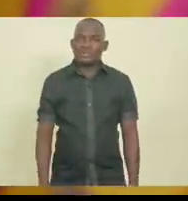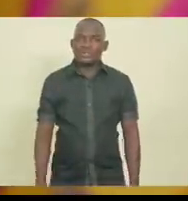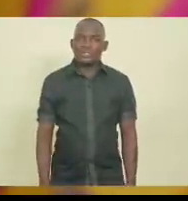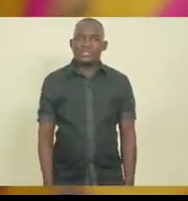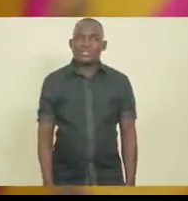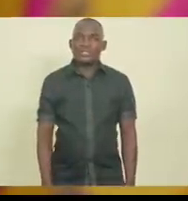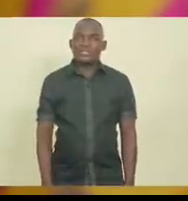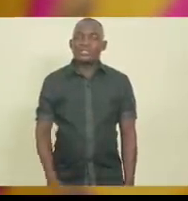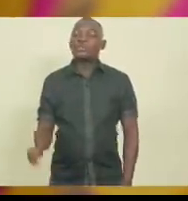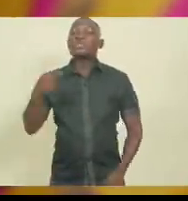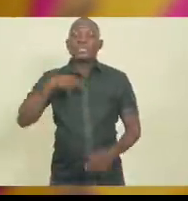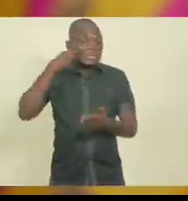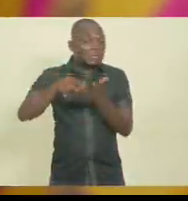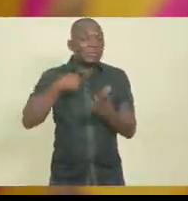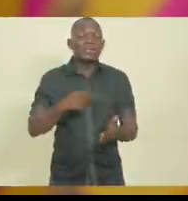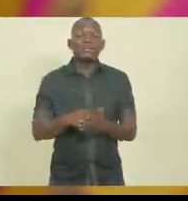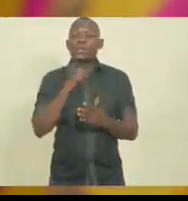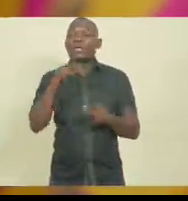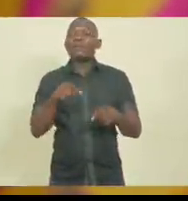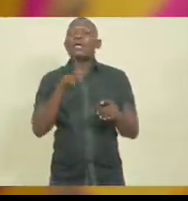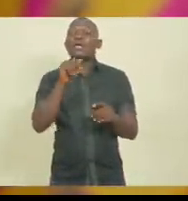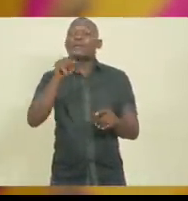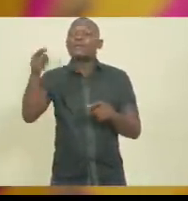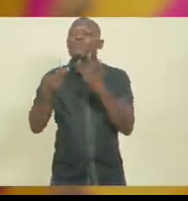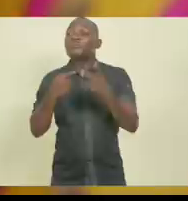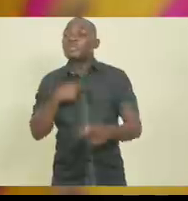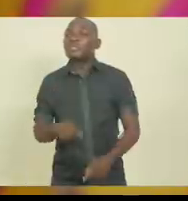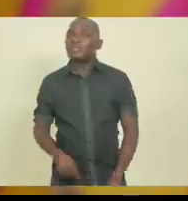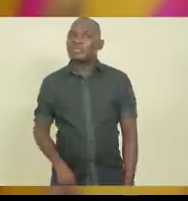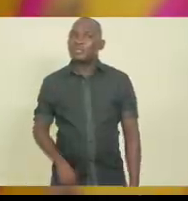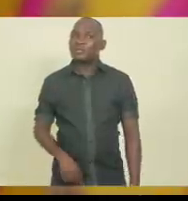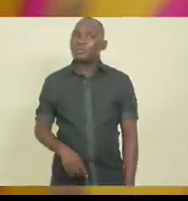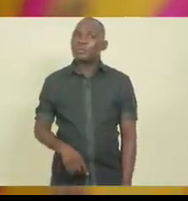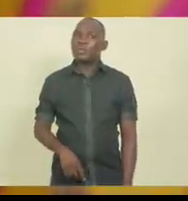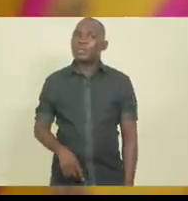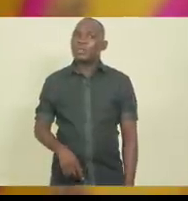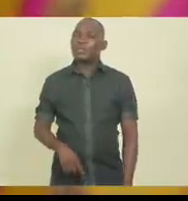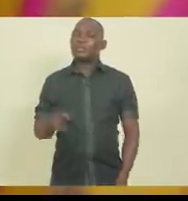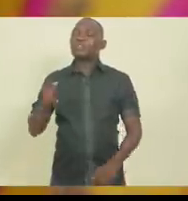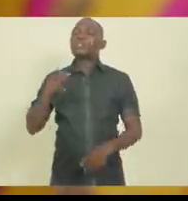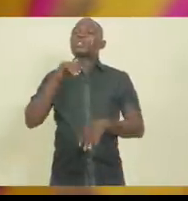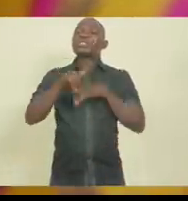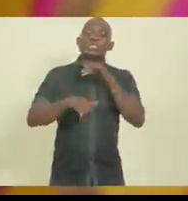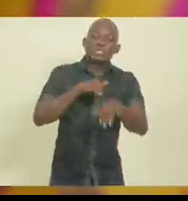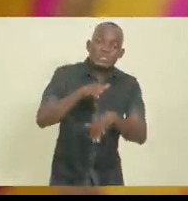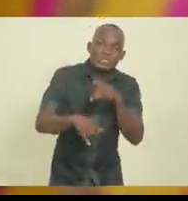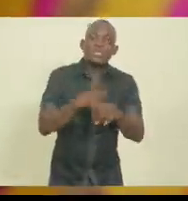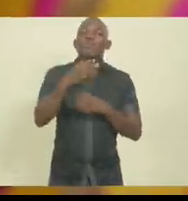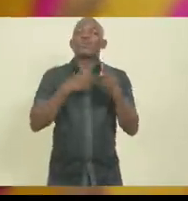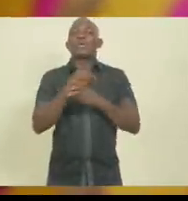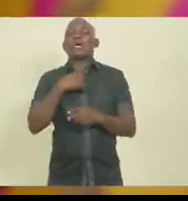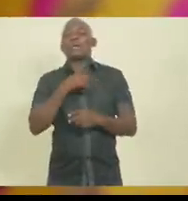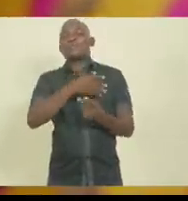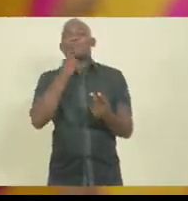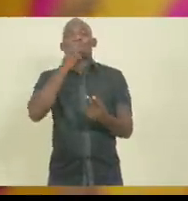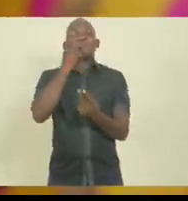Will you even try to check on me if I hadn't come to Accra? Huh? Go about lying to the world that you have a perfect life, whereas you have a mother and